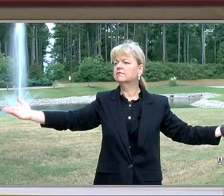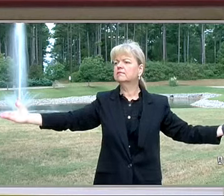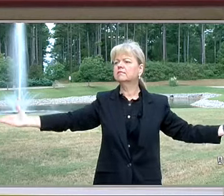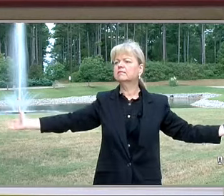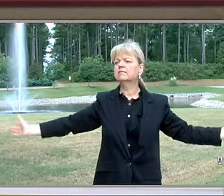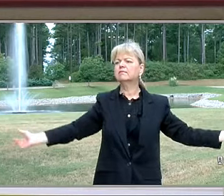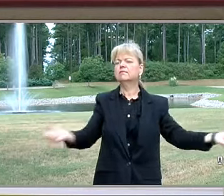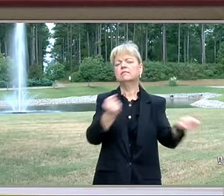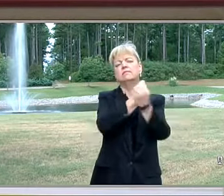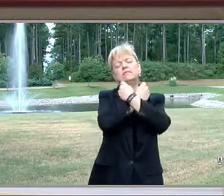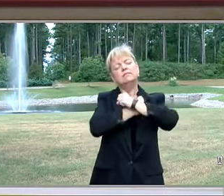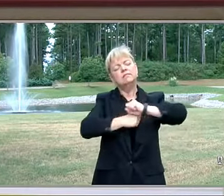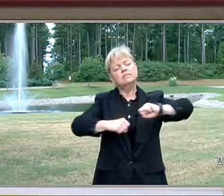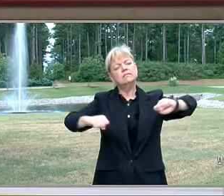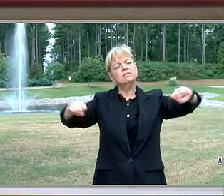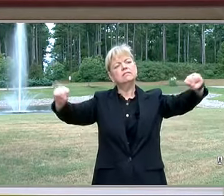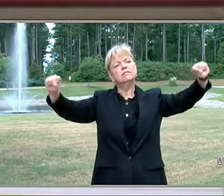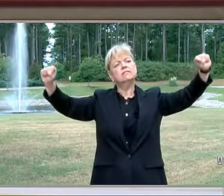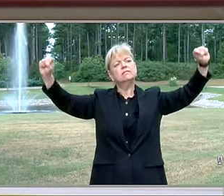land of the